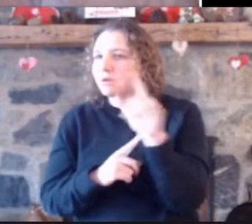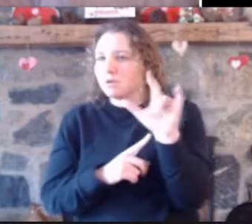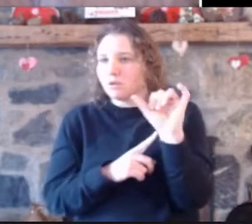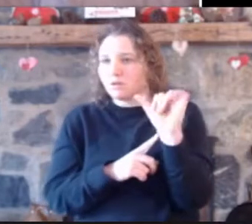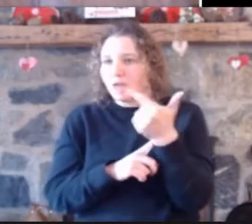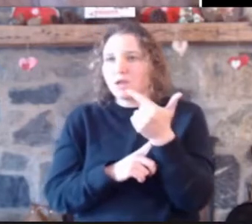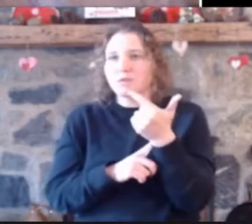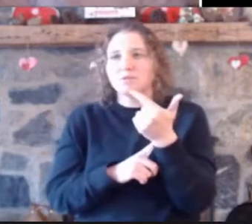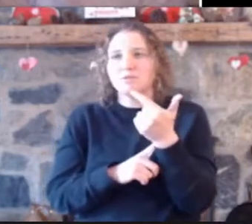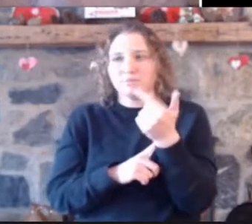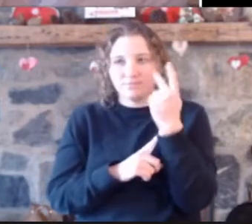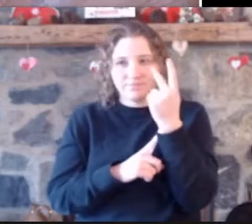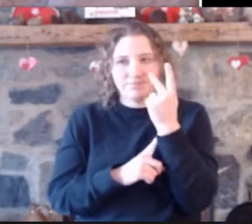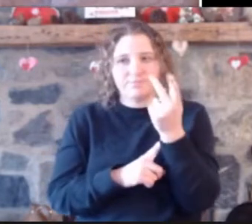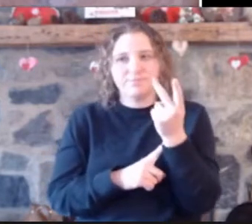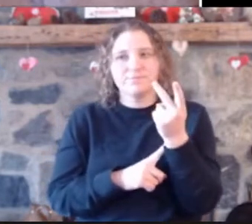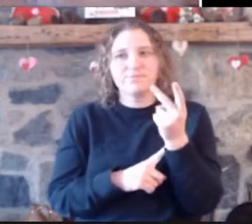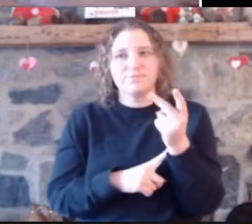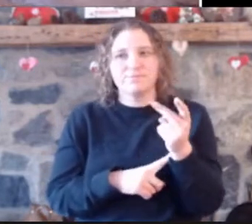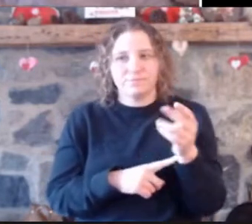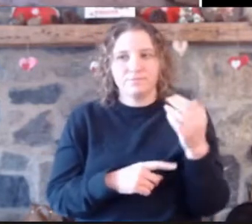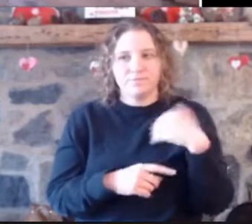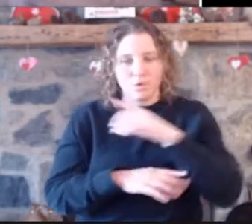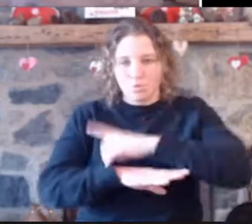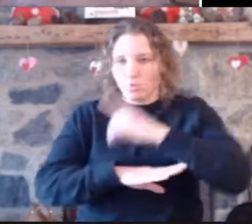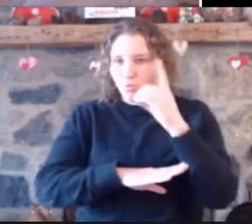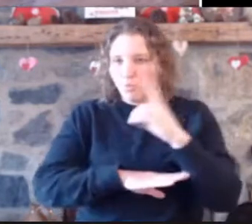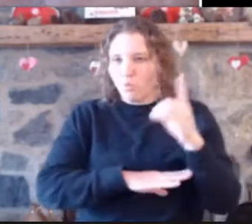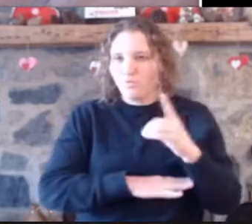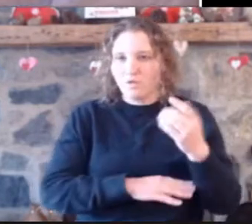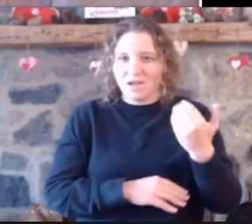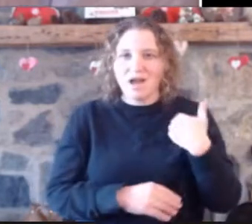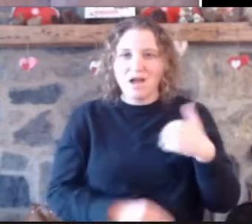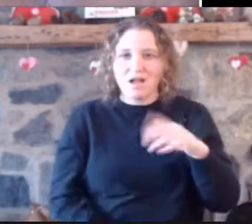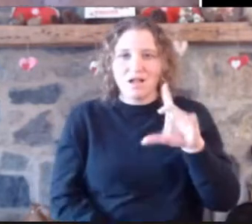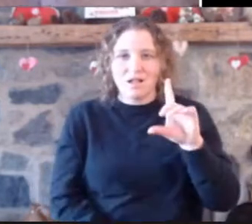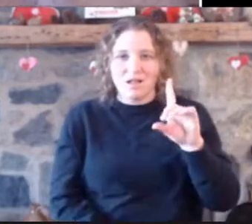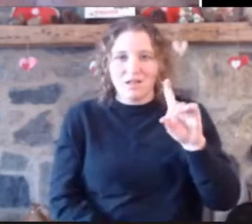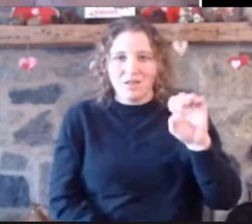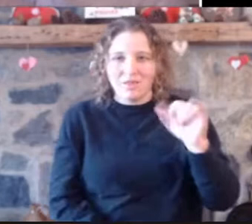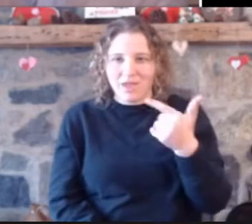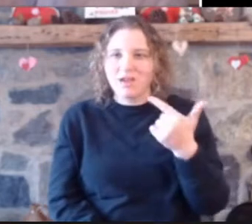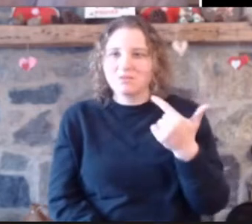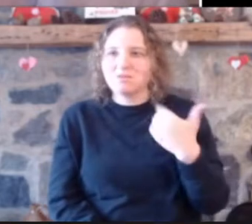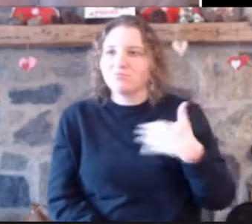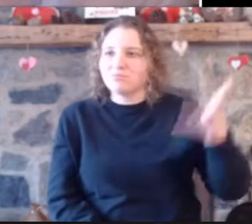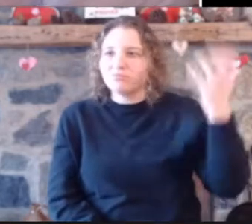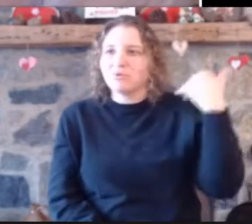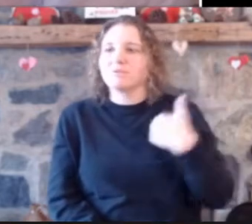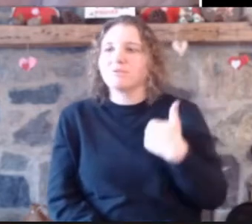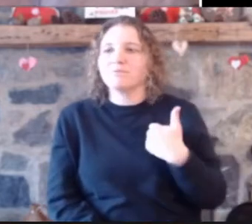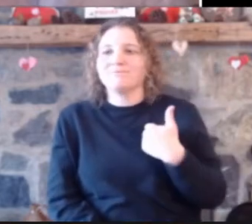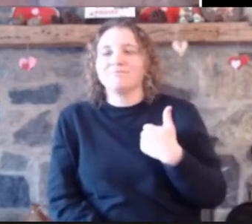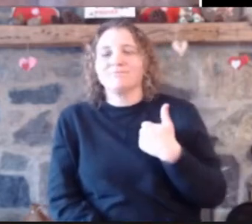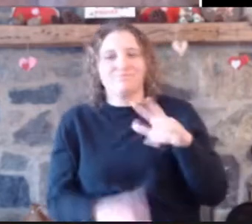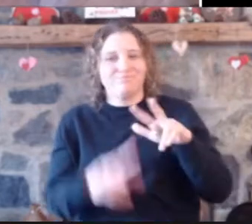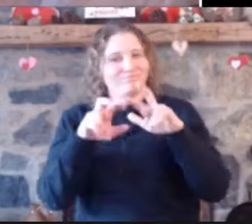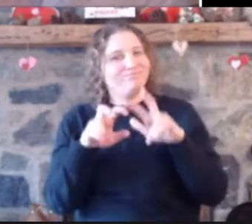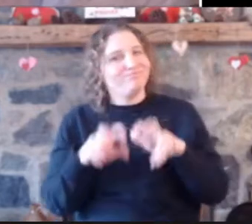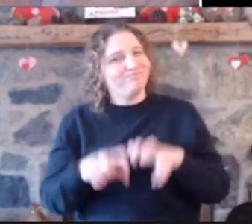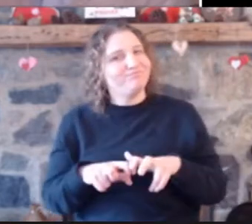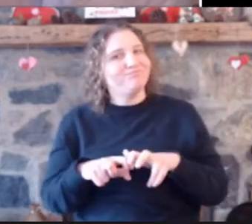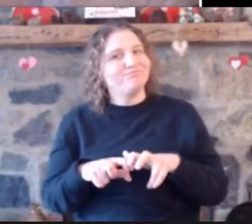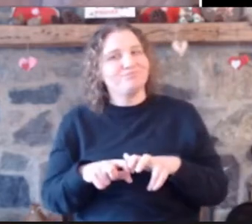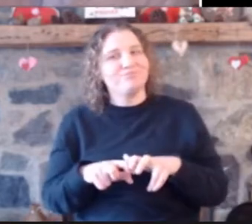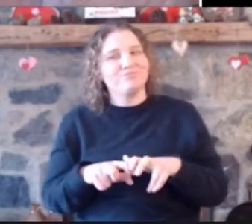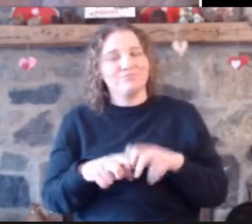Said the same thing here in National Geographic. They said, you know, dolphins had hind legs, came from a four-footed animal. Really? Well, they did research. Those